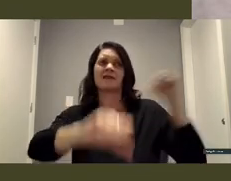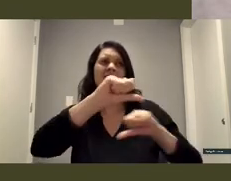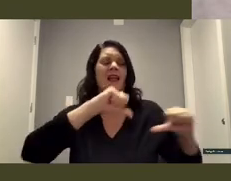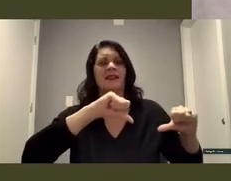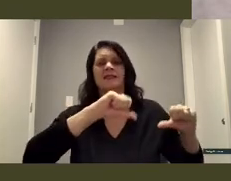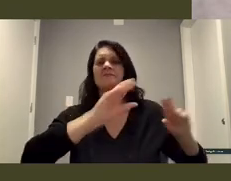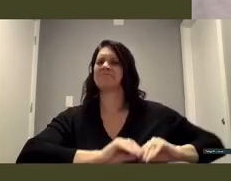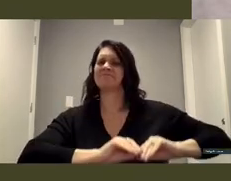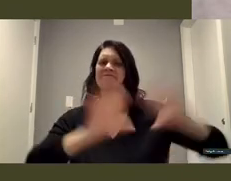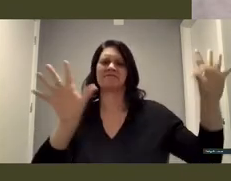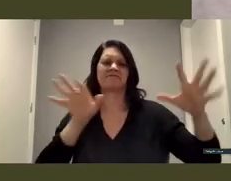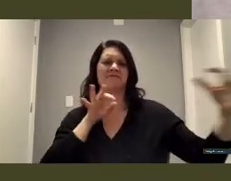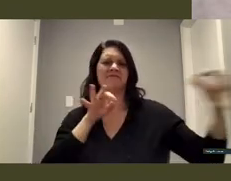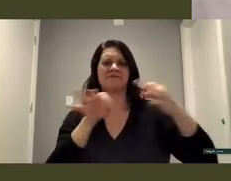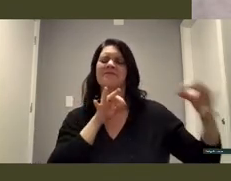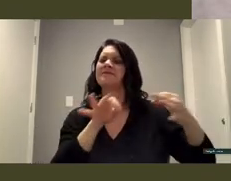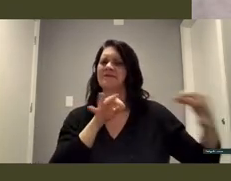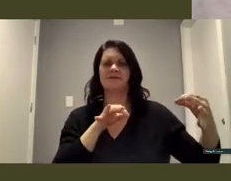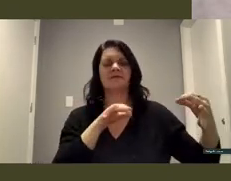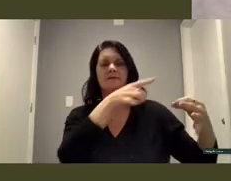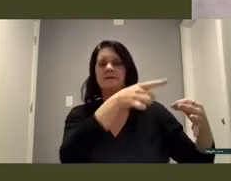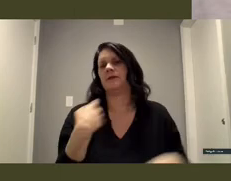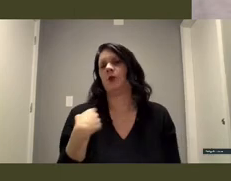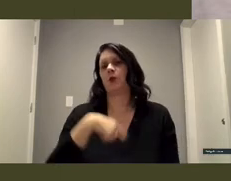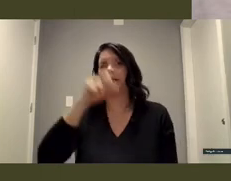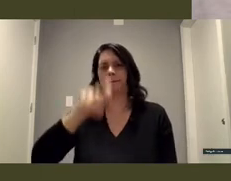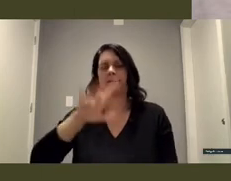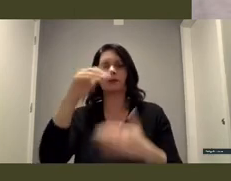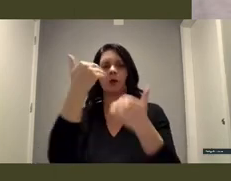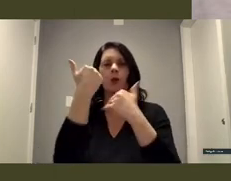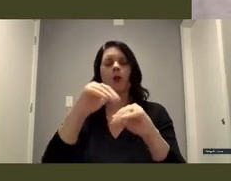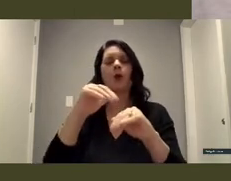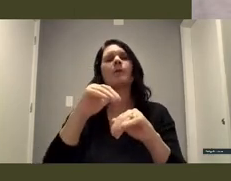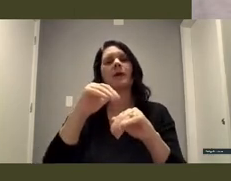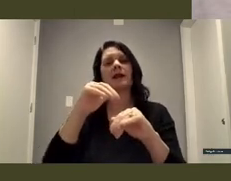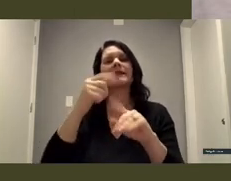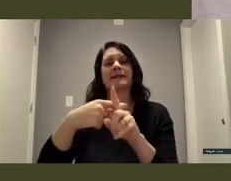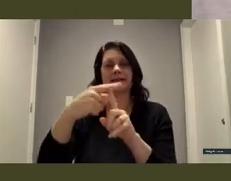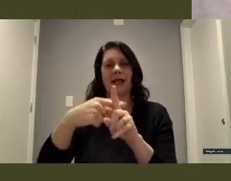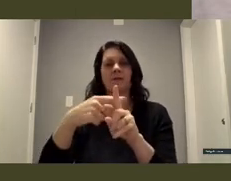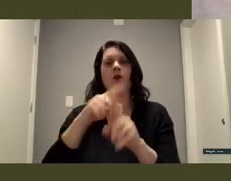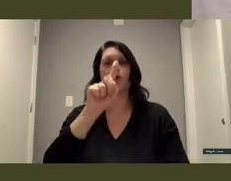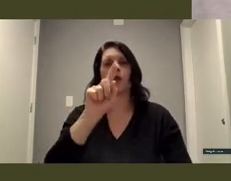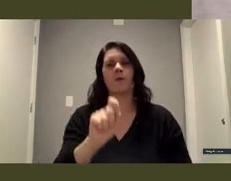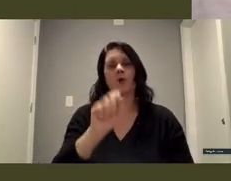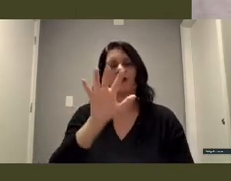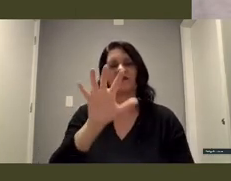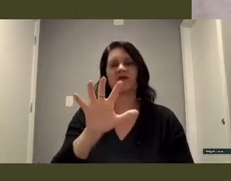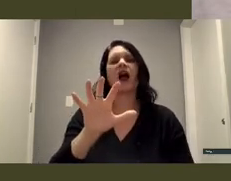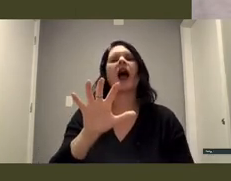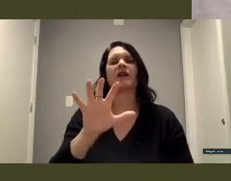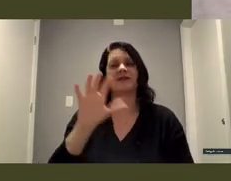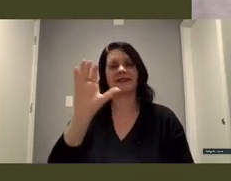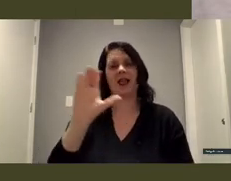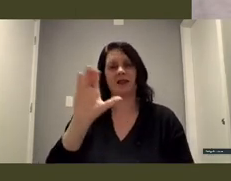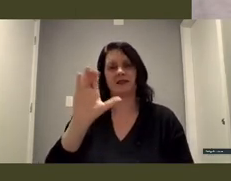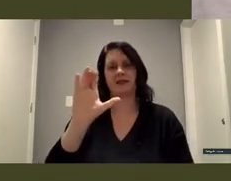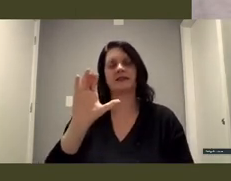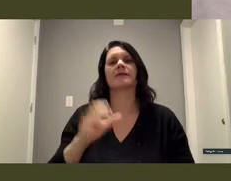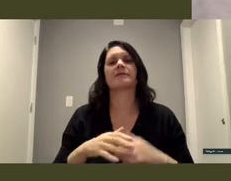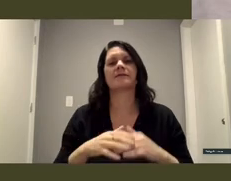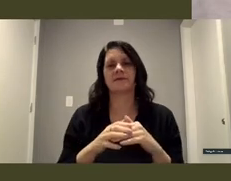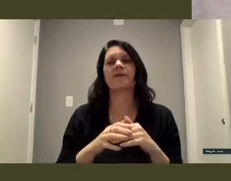from all directions that we must limit global temperatures to 1.5 degrees Celsius above